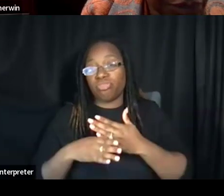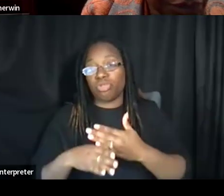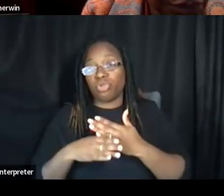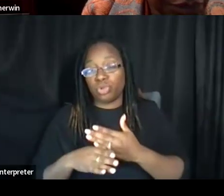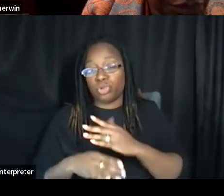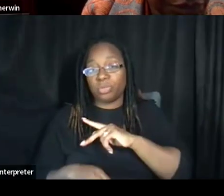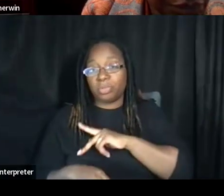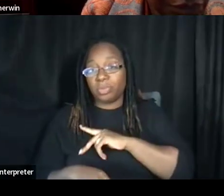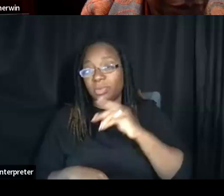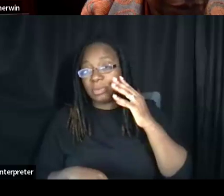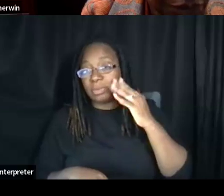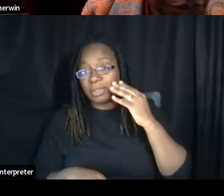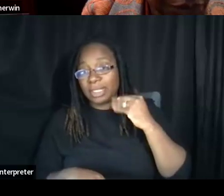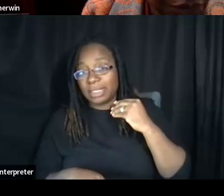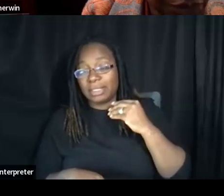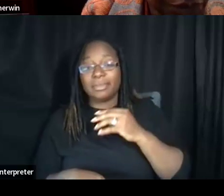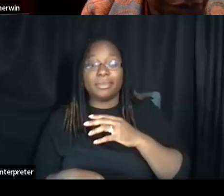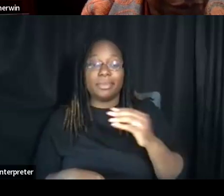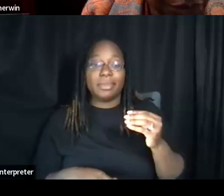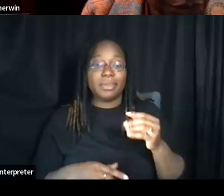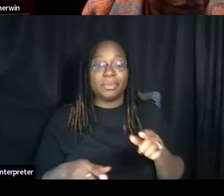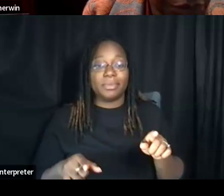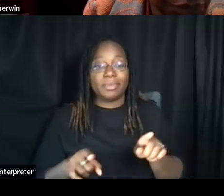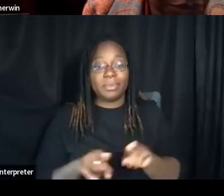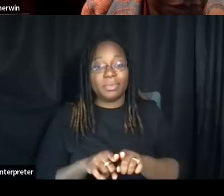personal experiences, and